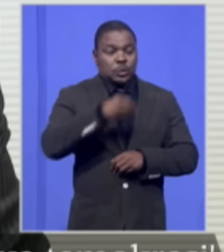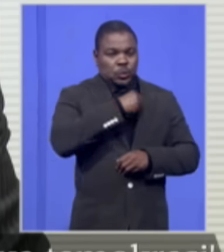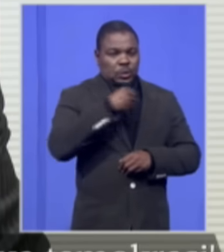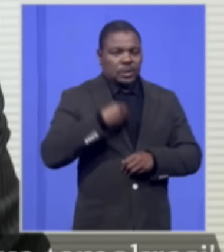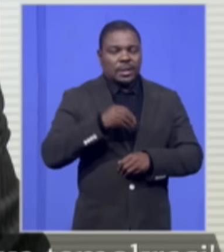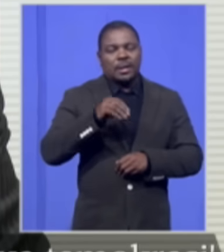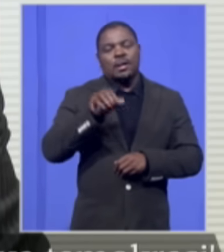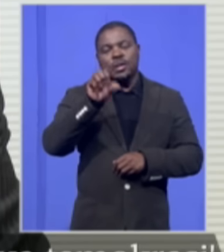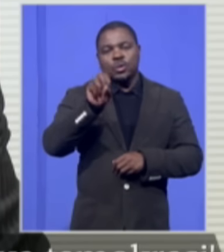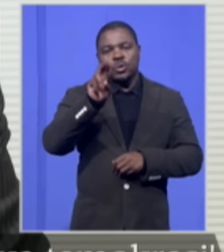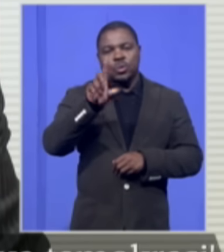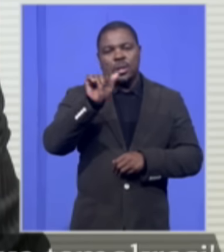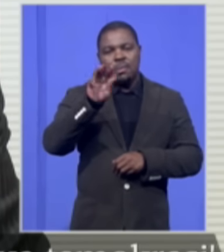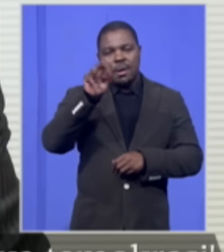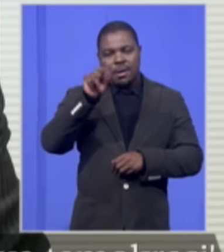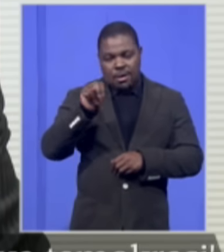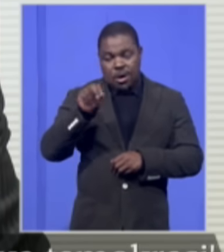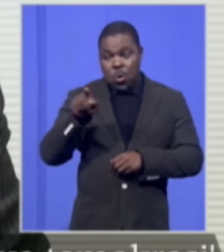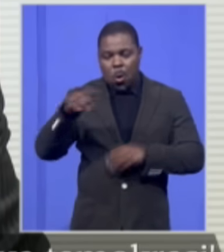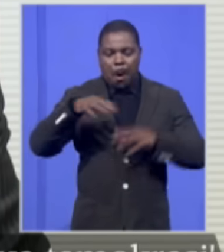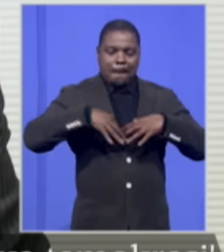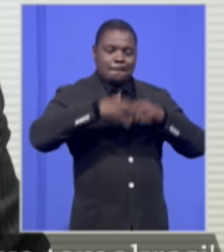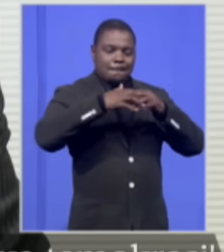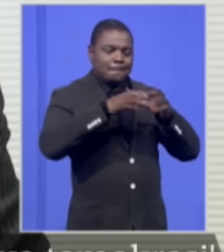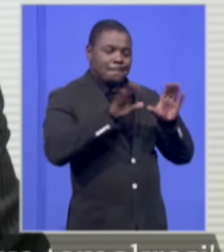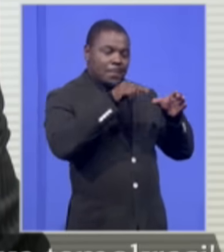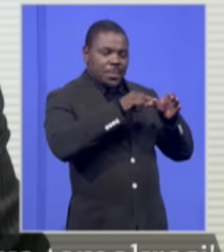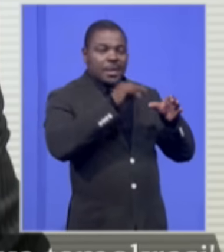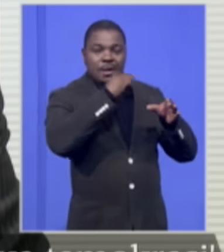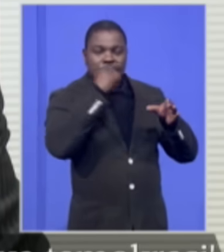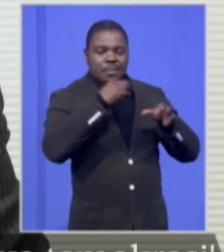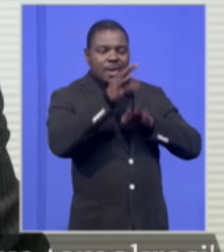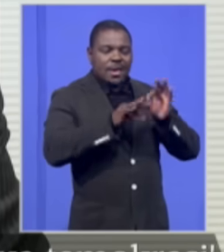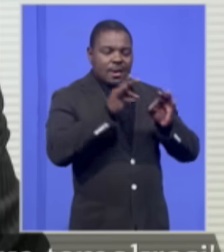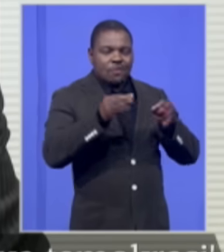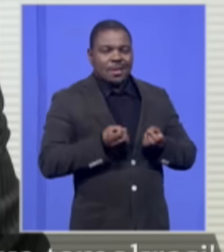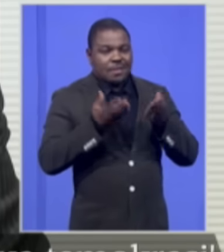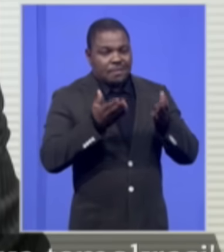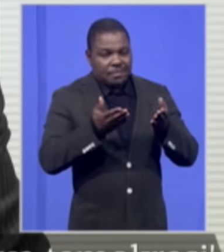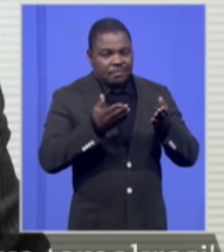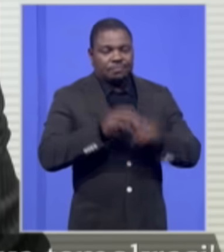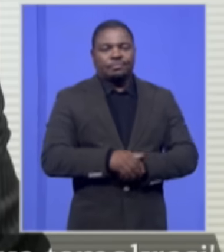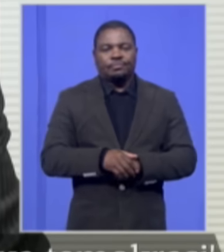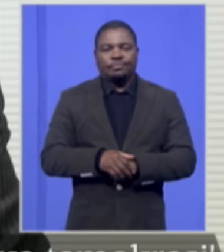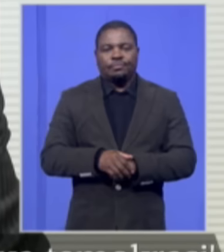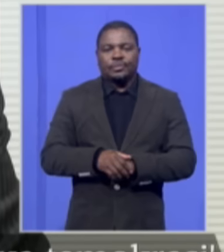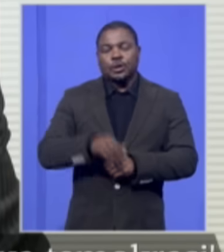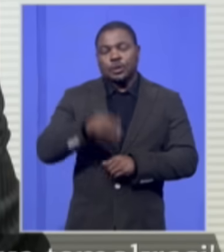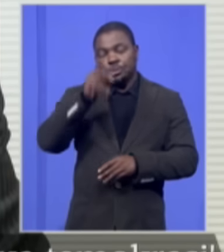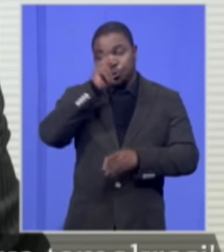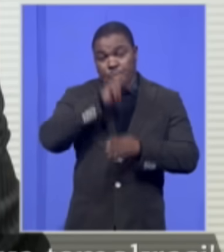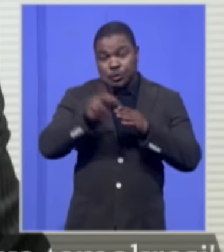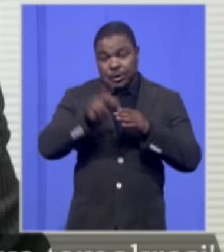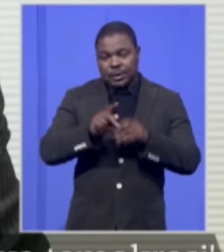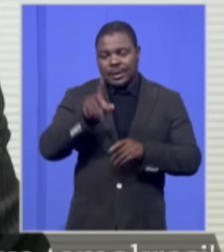Imtiaz Suleiman, founder of the Gift of the Givers. Professor Derek